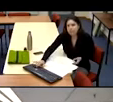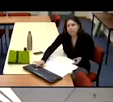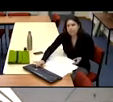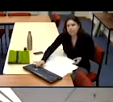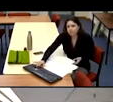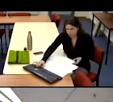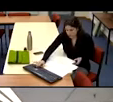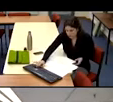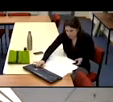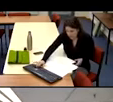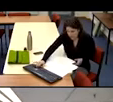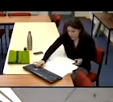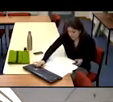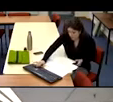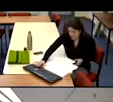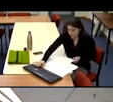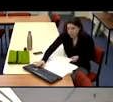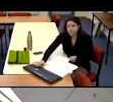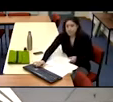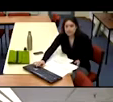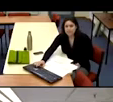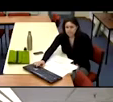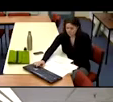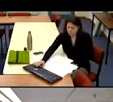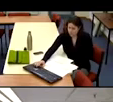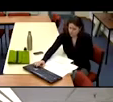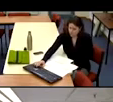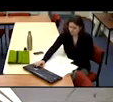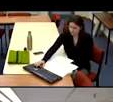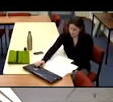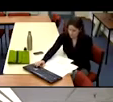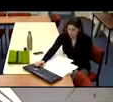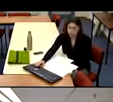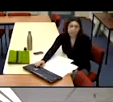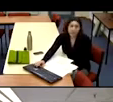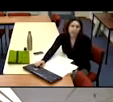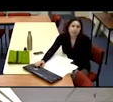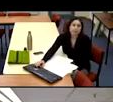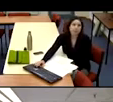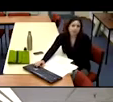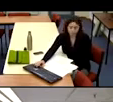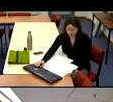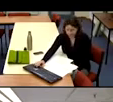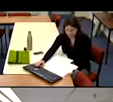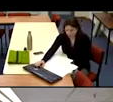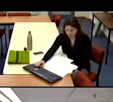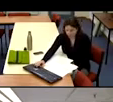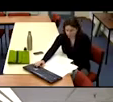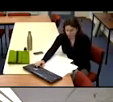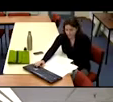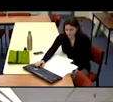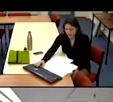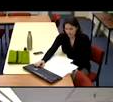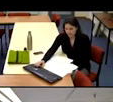So many of the former refugees that I interviewed did feel that the mainstream media in New Zealand tended to simplify refugee